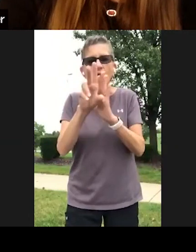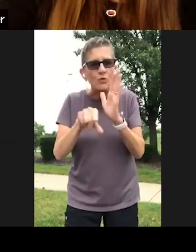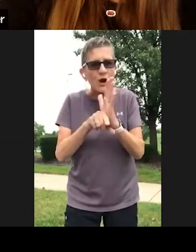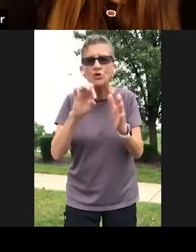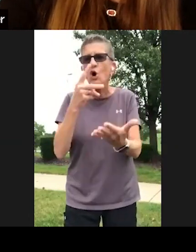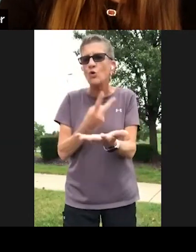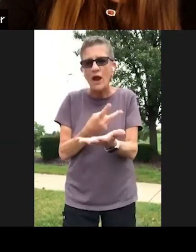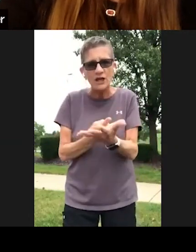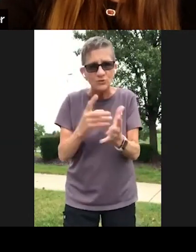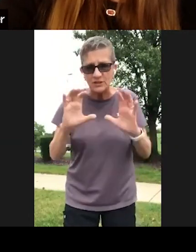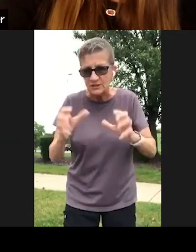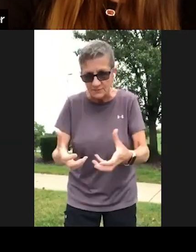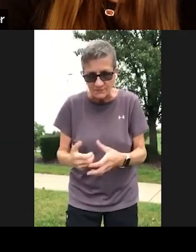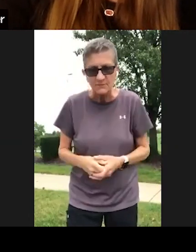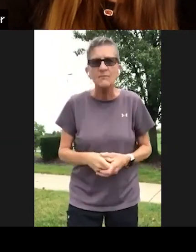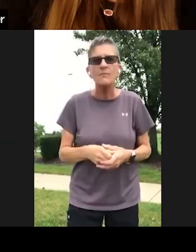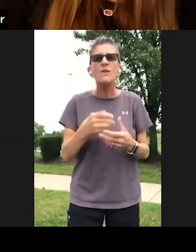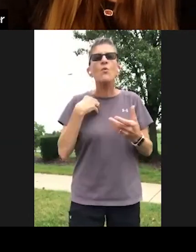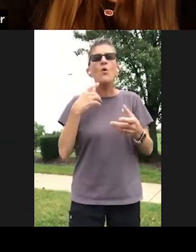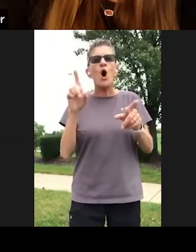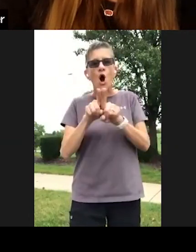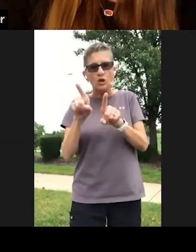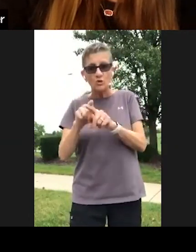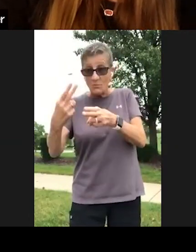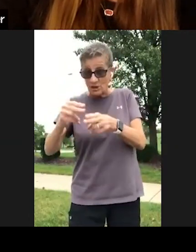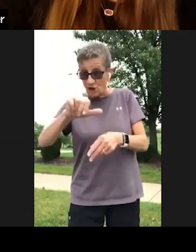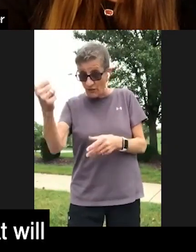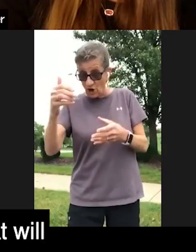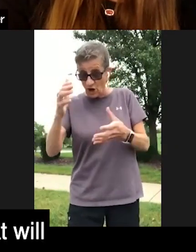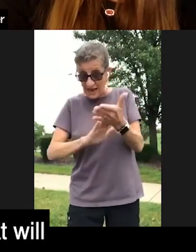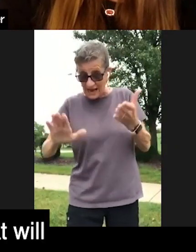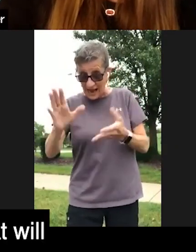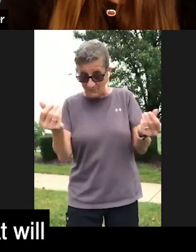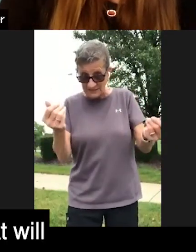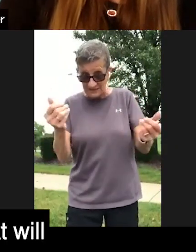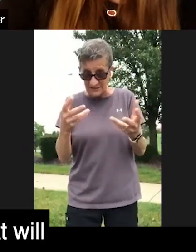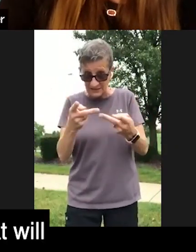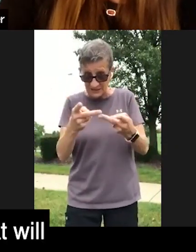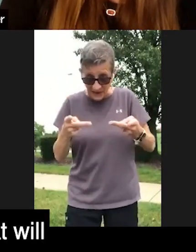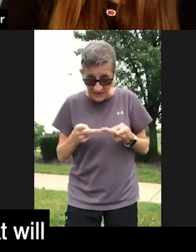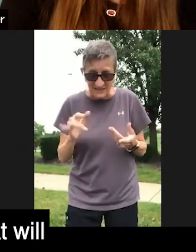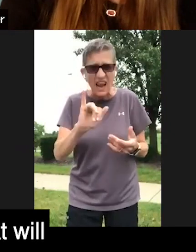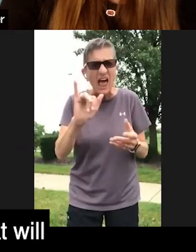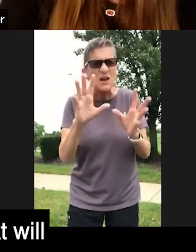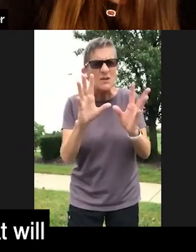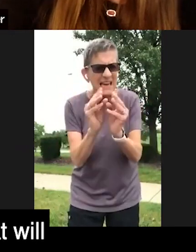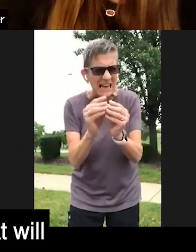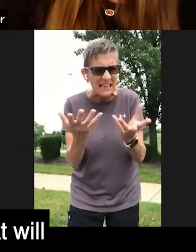we do mention other campus spaces, including in meetings. And so we hope that that will